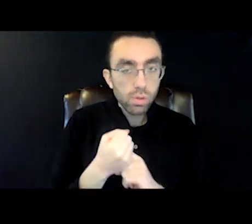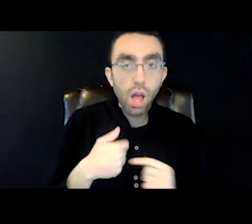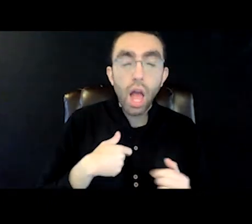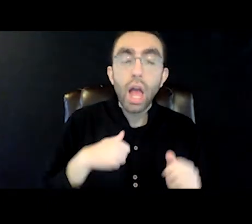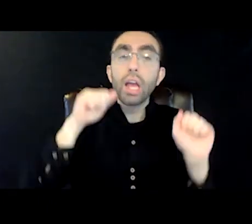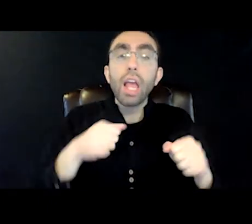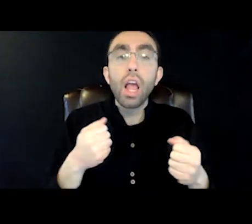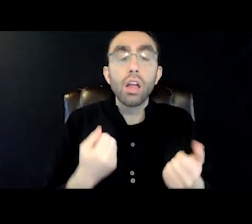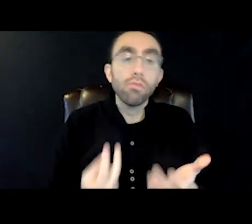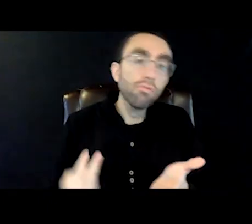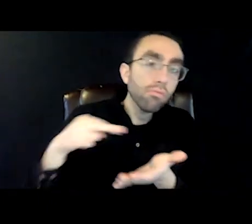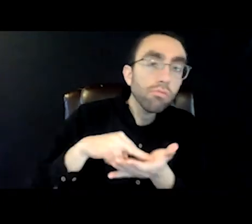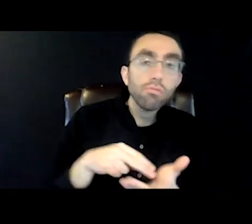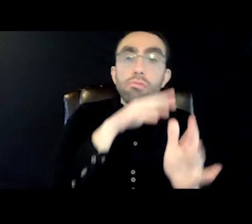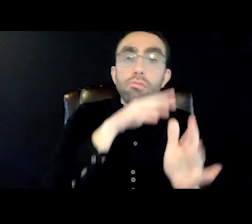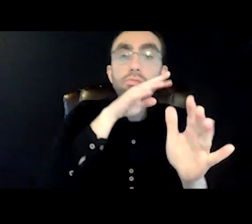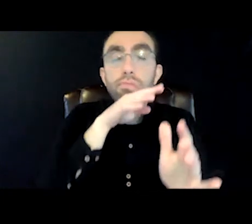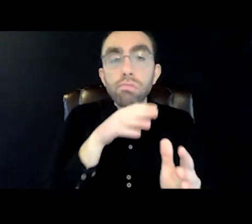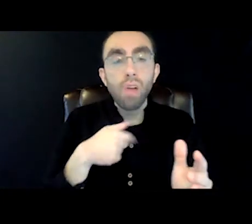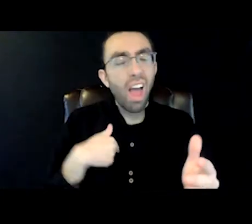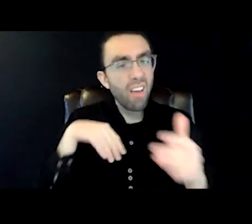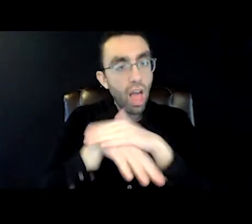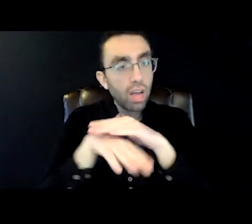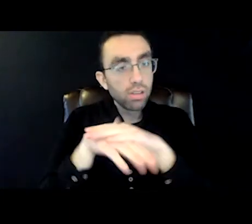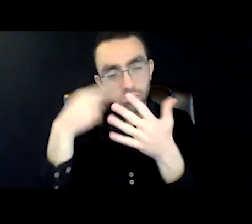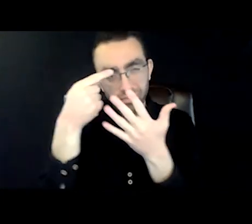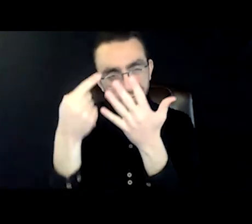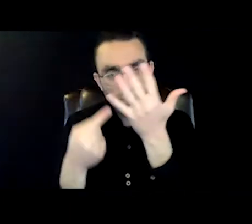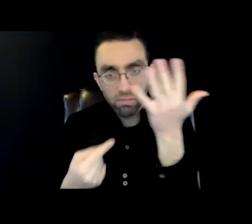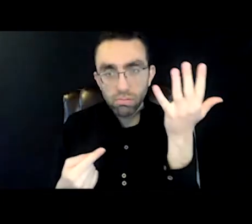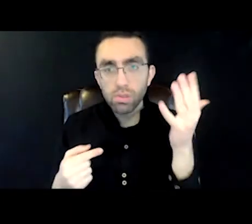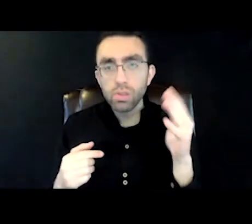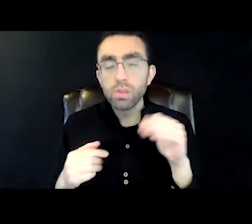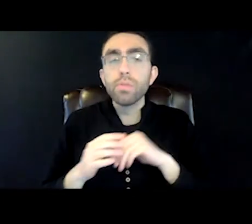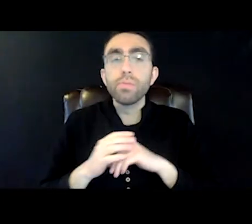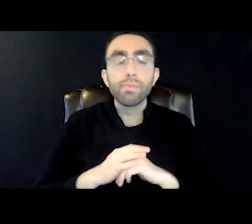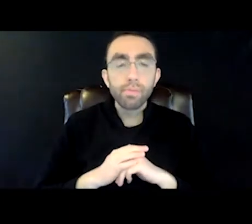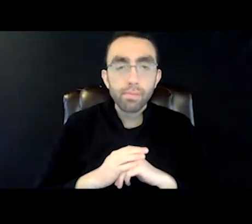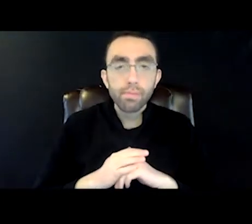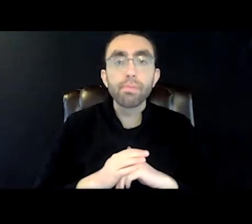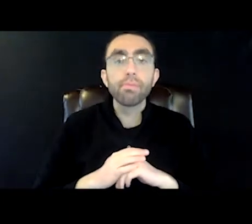So how do we understand and connect with